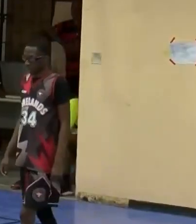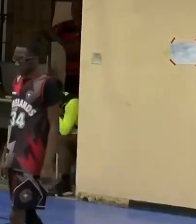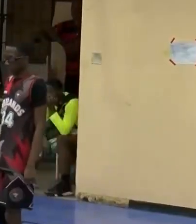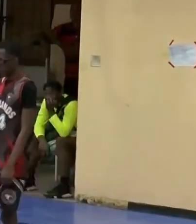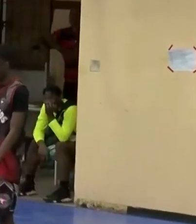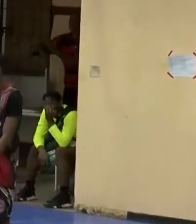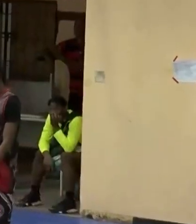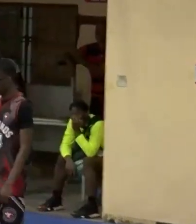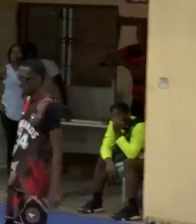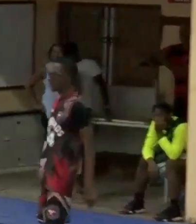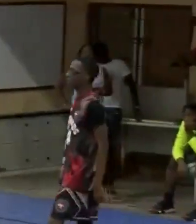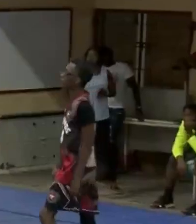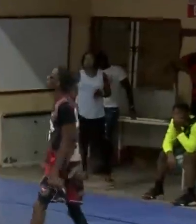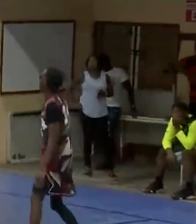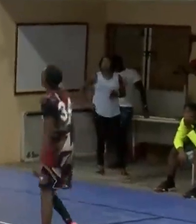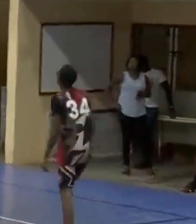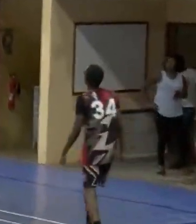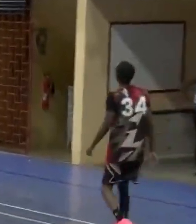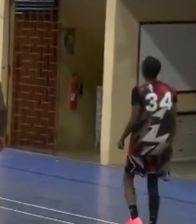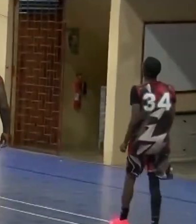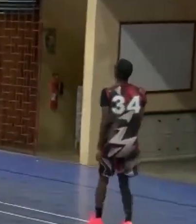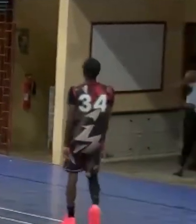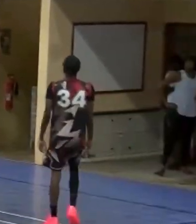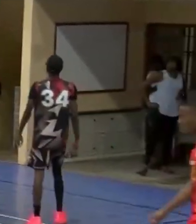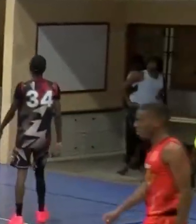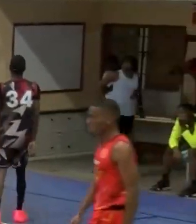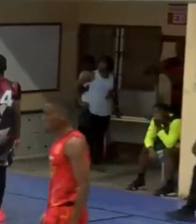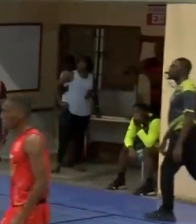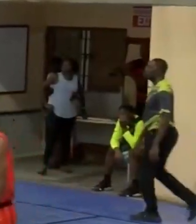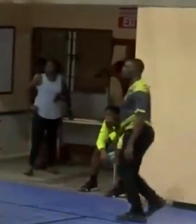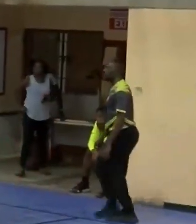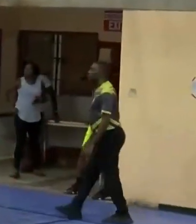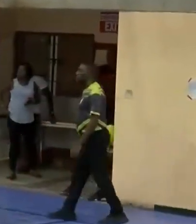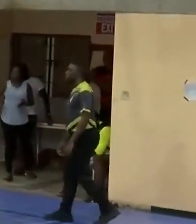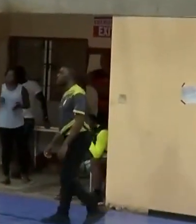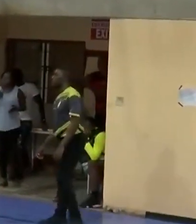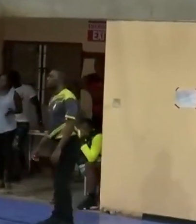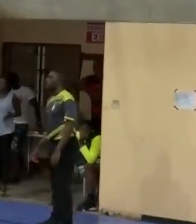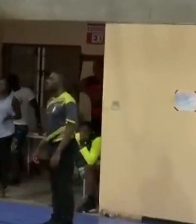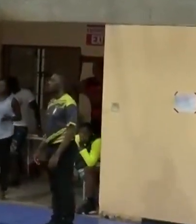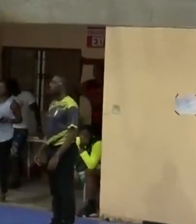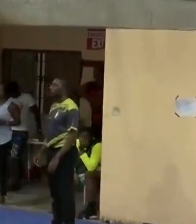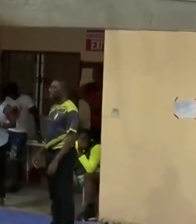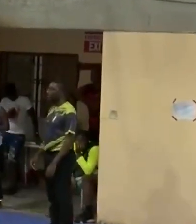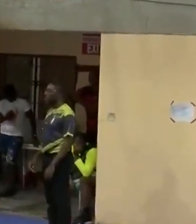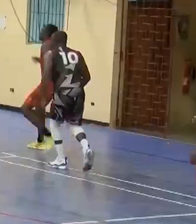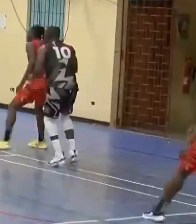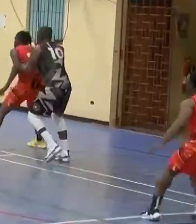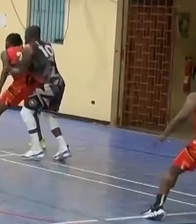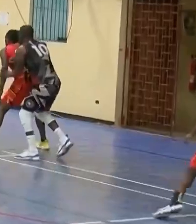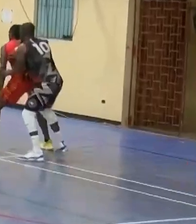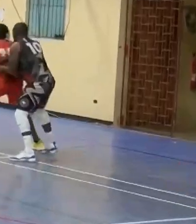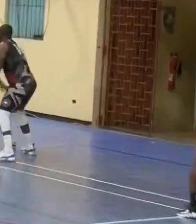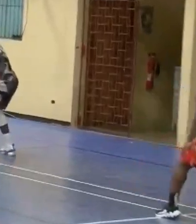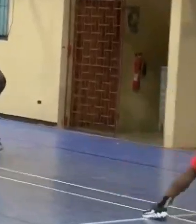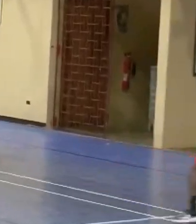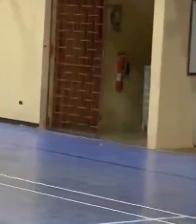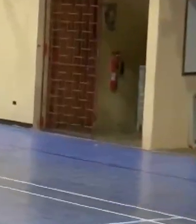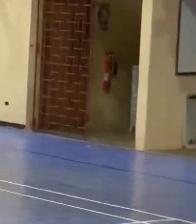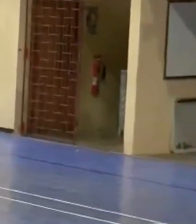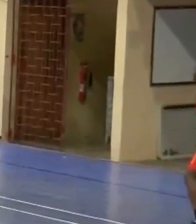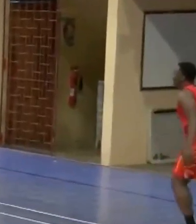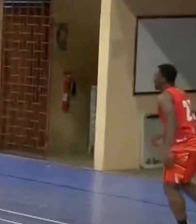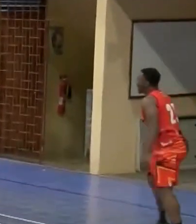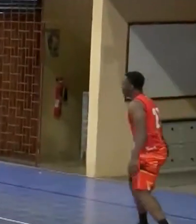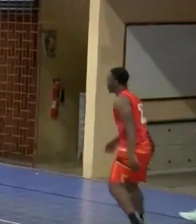revenge after that play. Here, he's fouled while making the 3 for a 4-point play. But that didn't dent the deficit